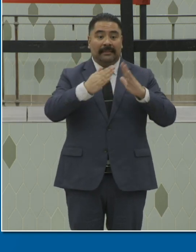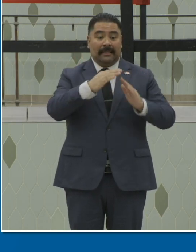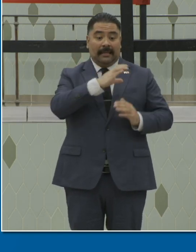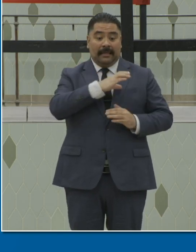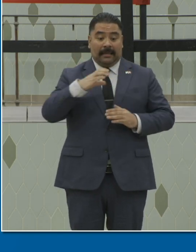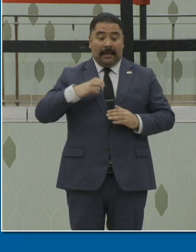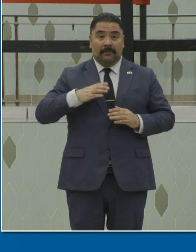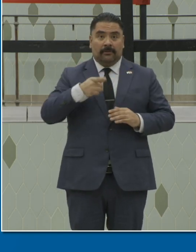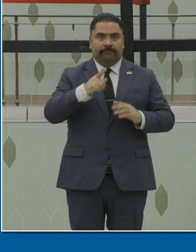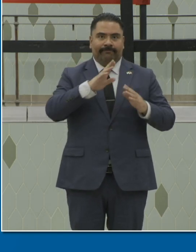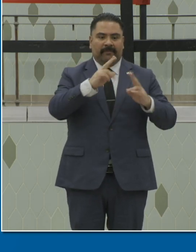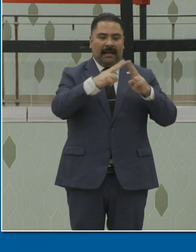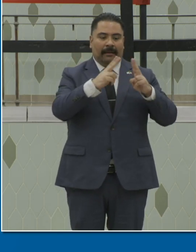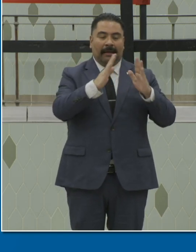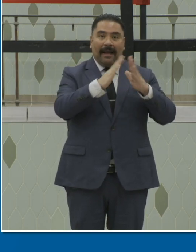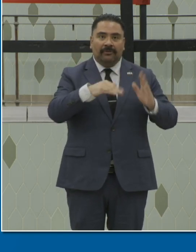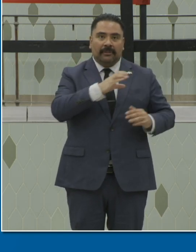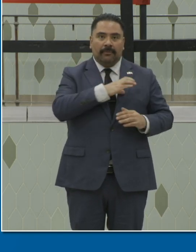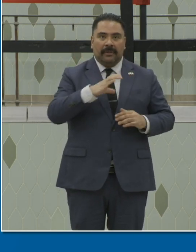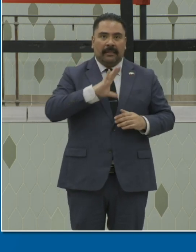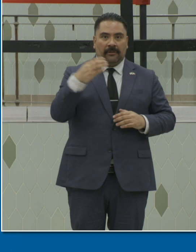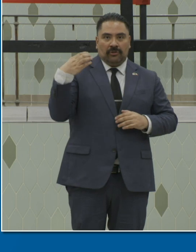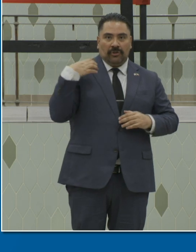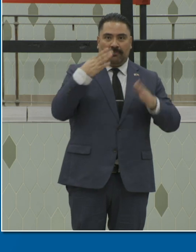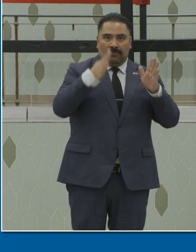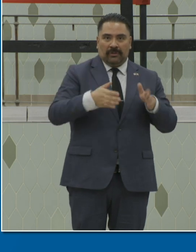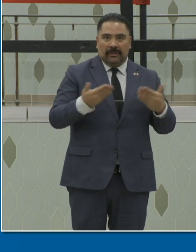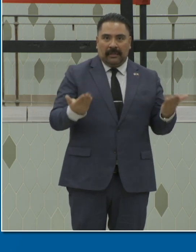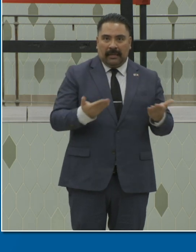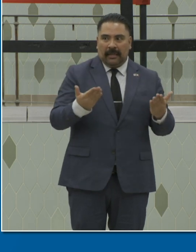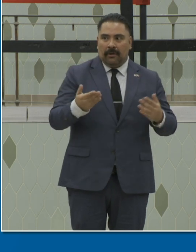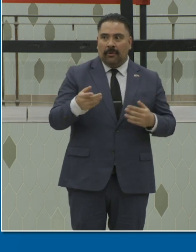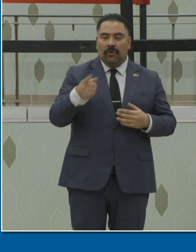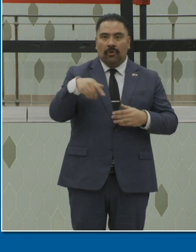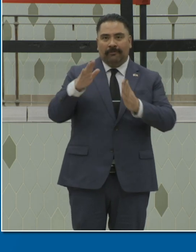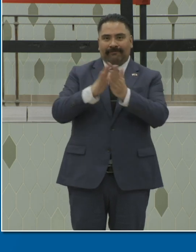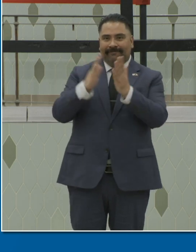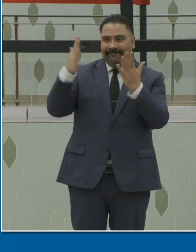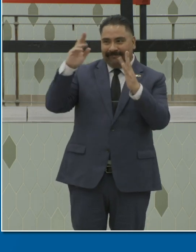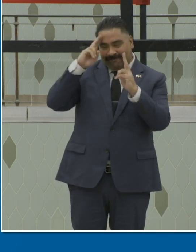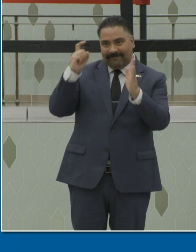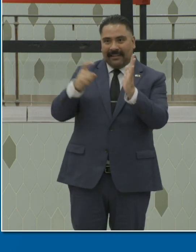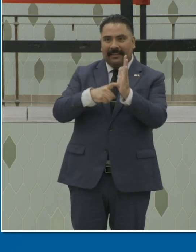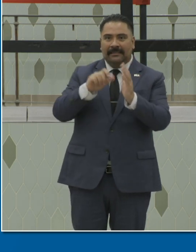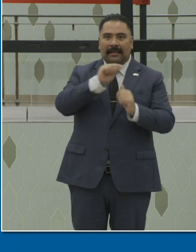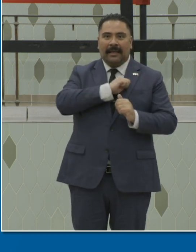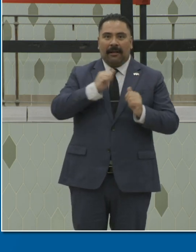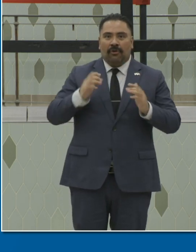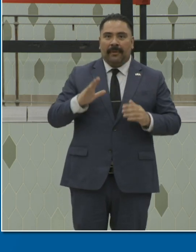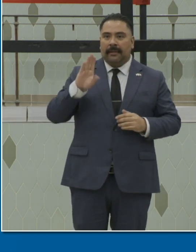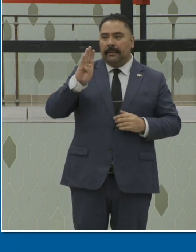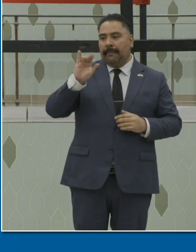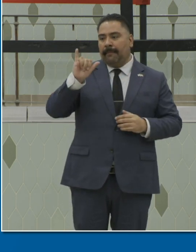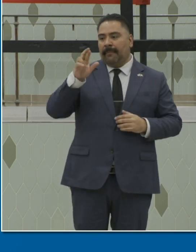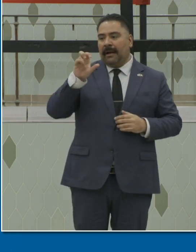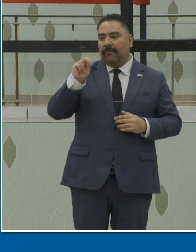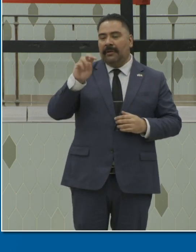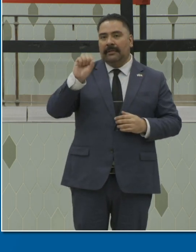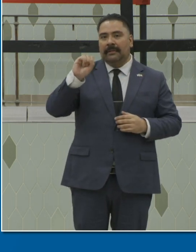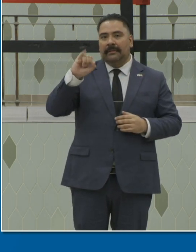Council's Housing Committee chairperson is here. You all show some love for Alderman Byron Sancho